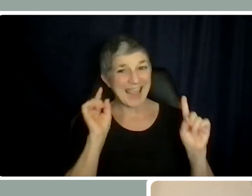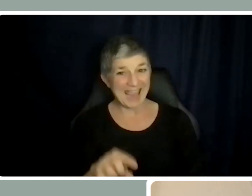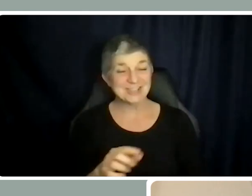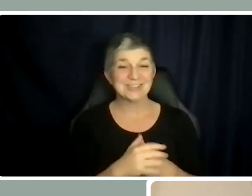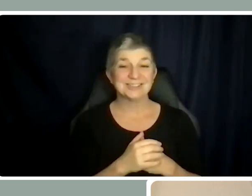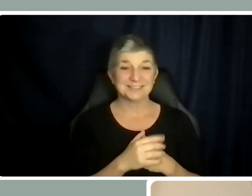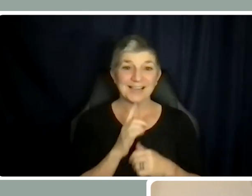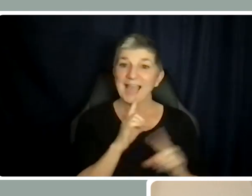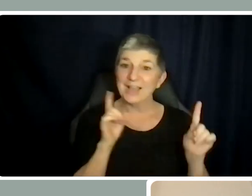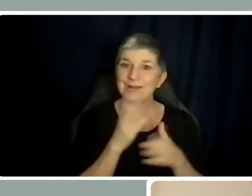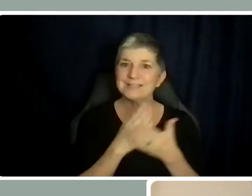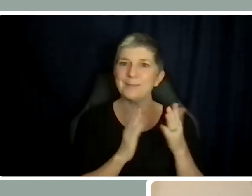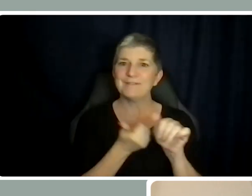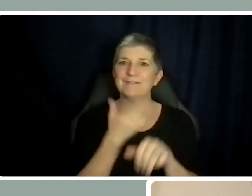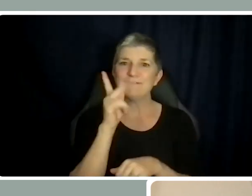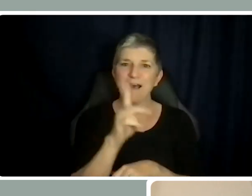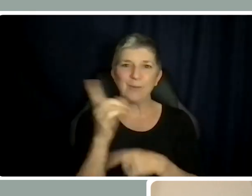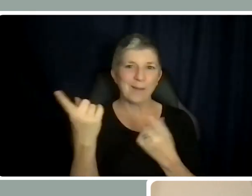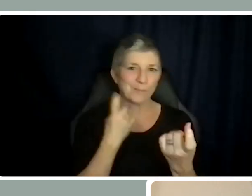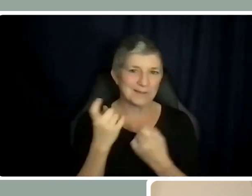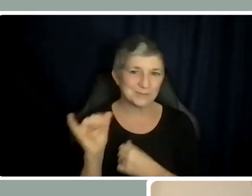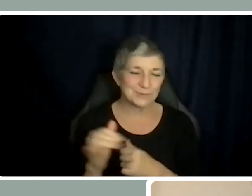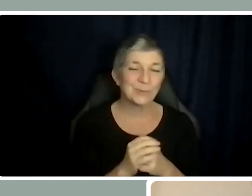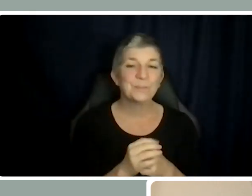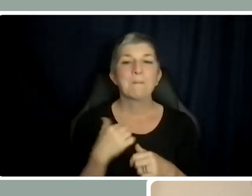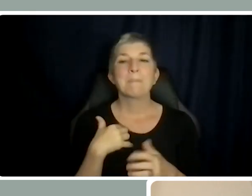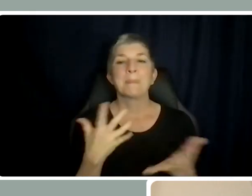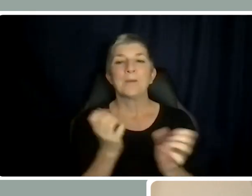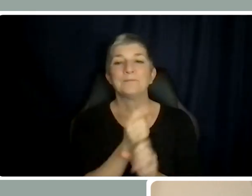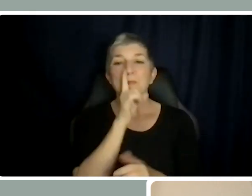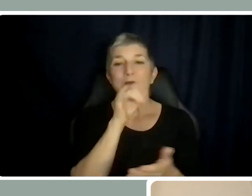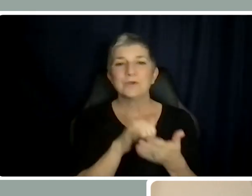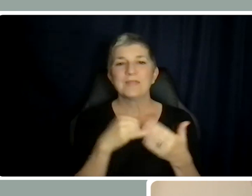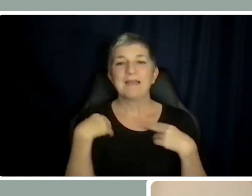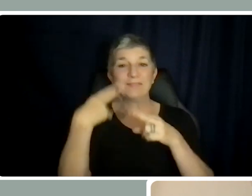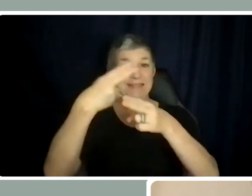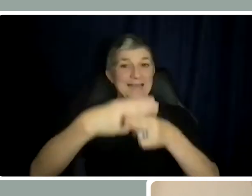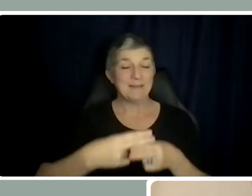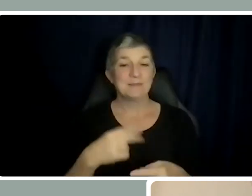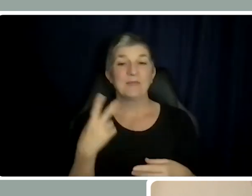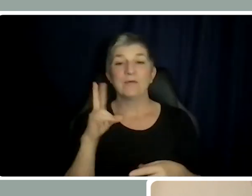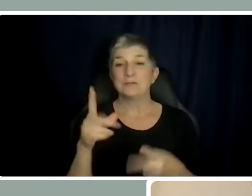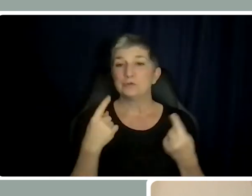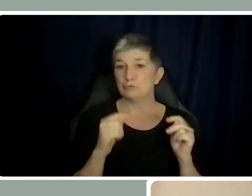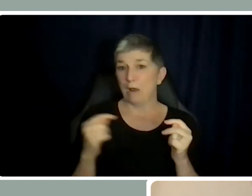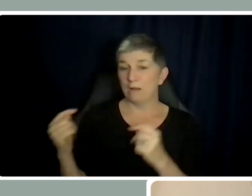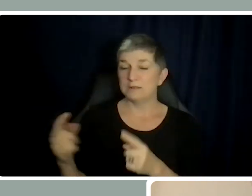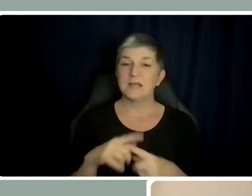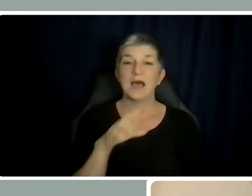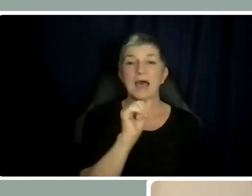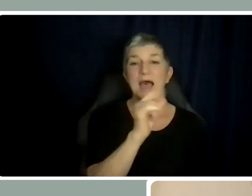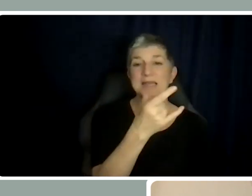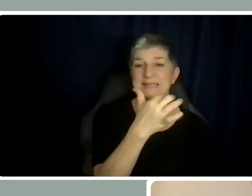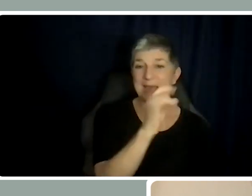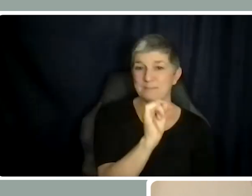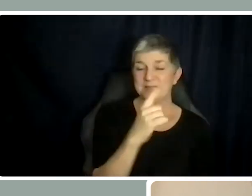even answered some of the follow-up questions. So I want to make sure that I got the names of those 2 trials. So it's ADEPT